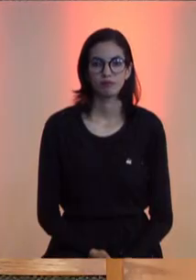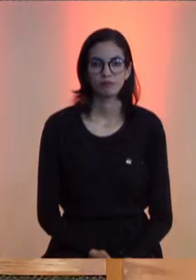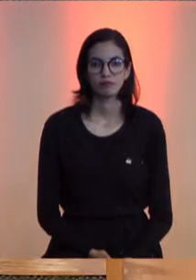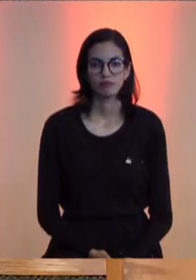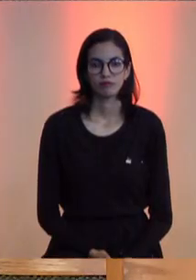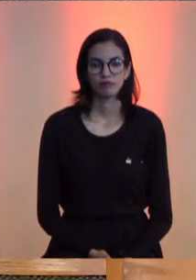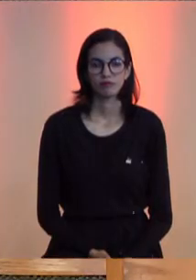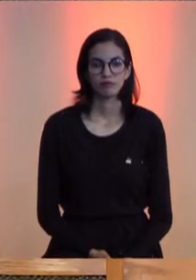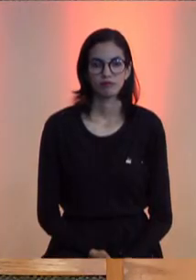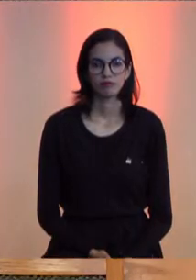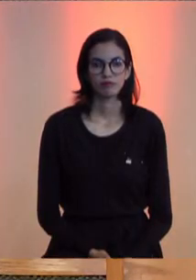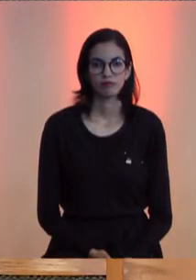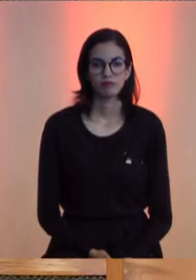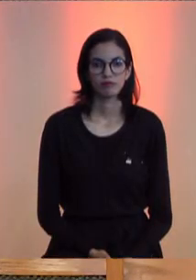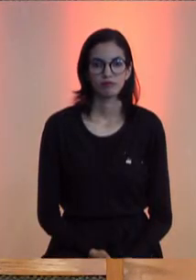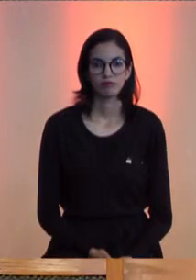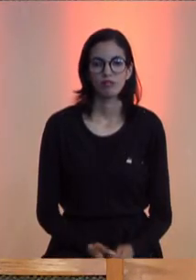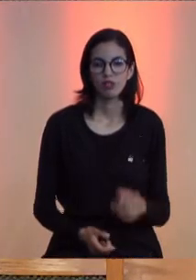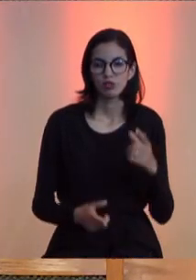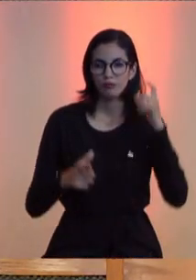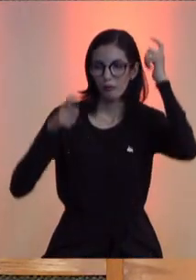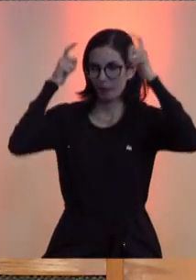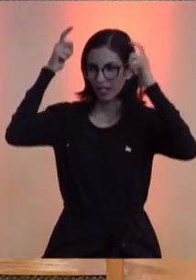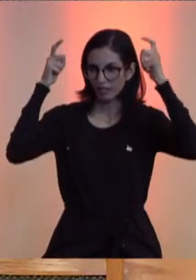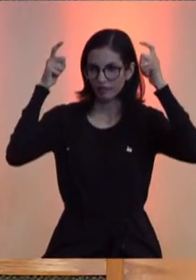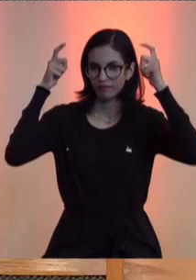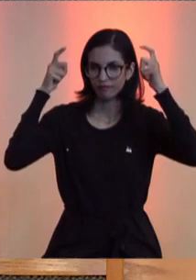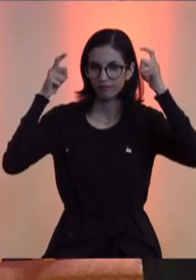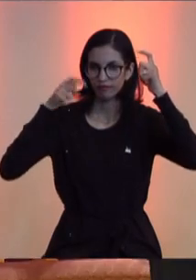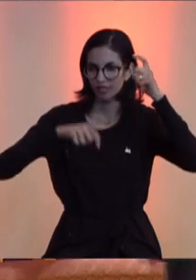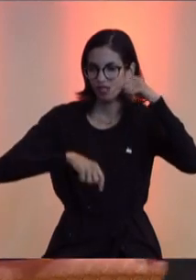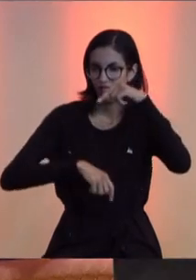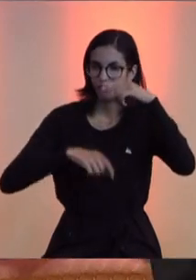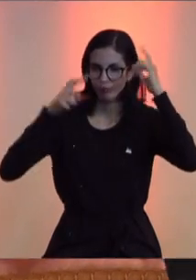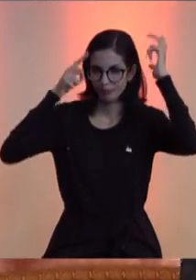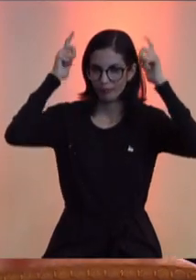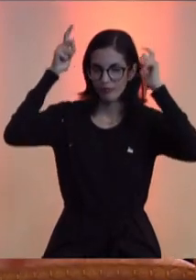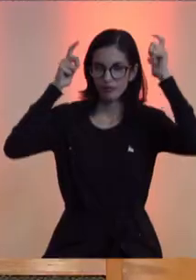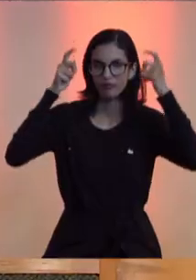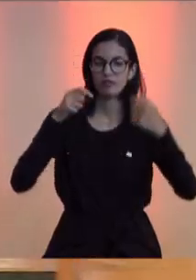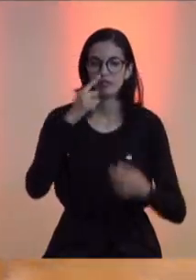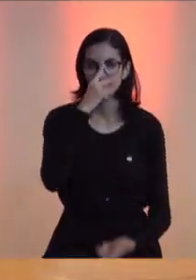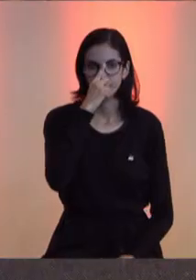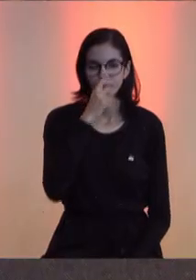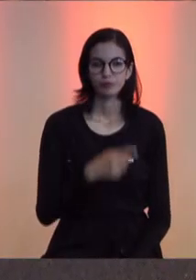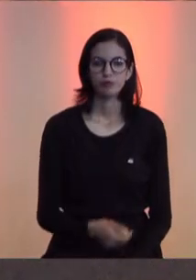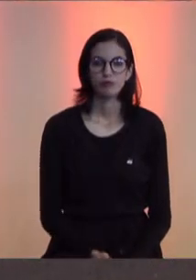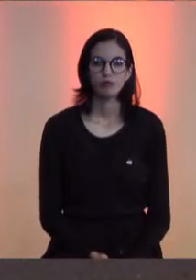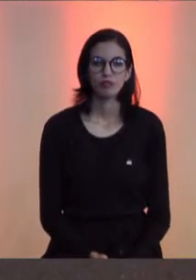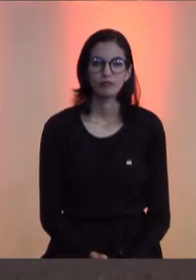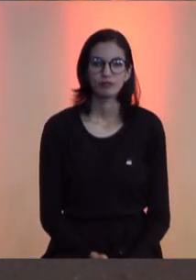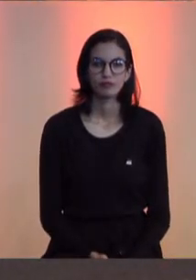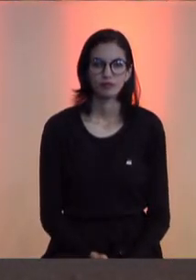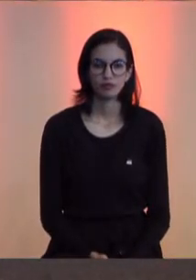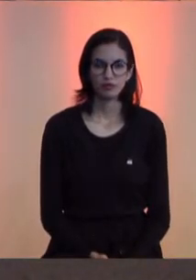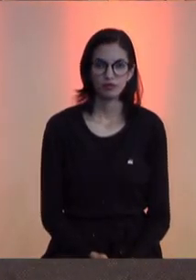my imagination. Quiero que me sigan en mi imaginación. So Meshach, Shadrach, and Abednego, they were all brought now into the palace. Así